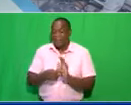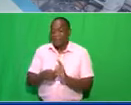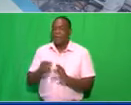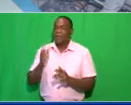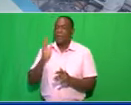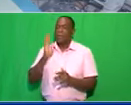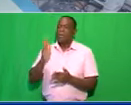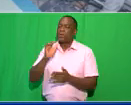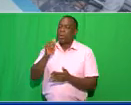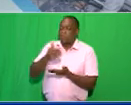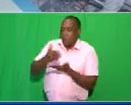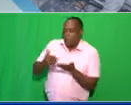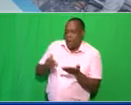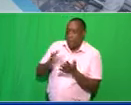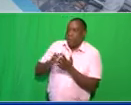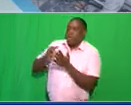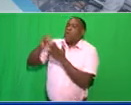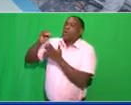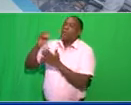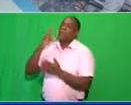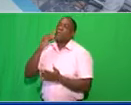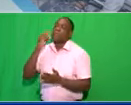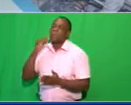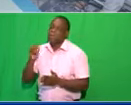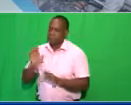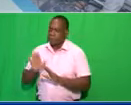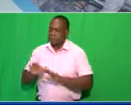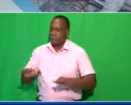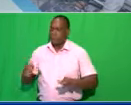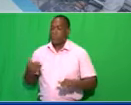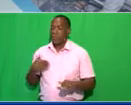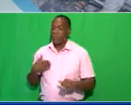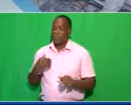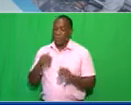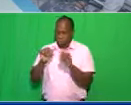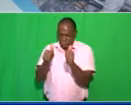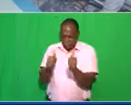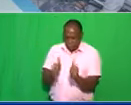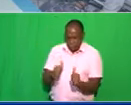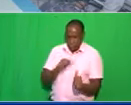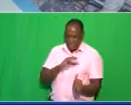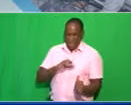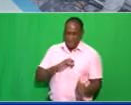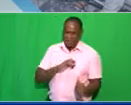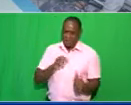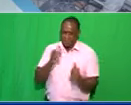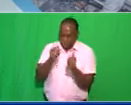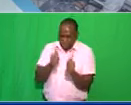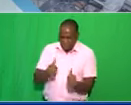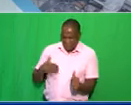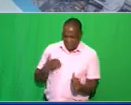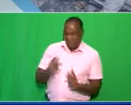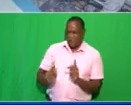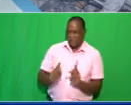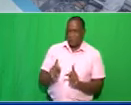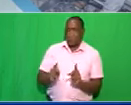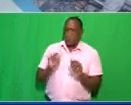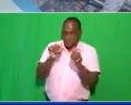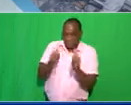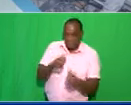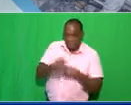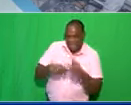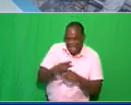children have and that they could shape the character of the children and that they could shape the young people and shape the citizens that we produce, then